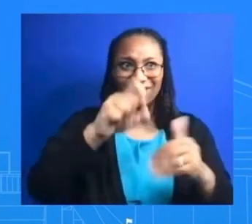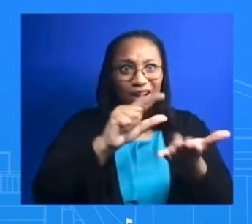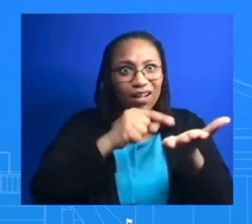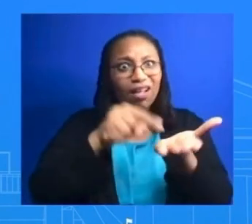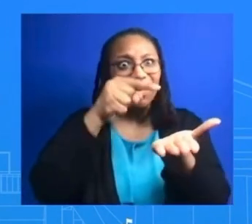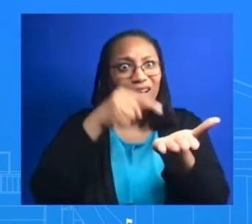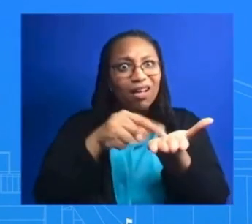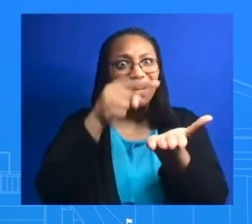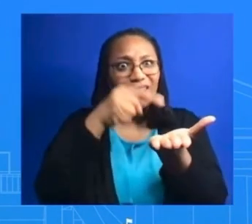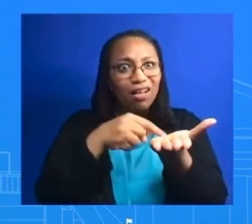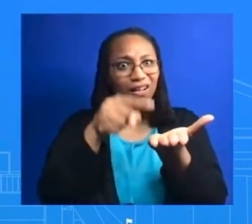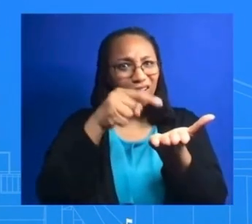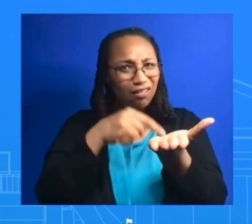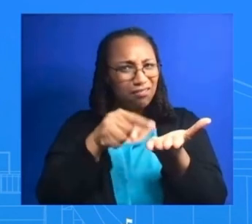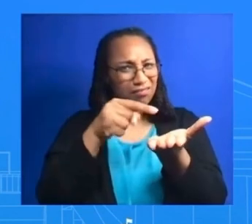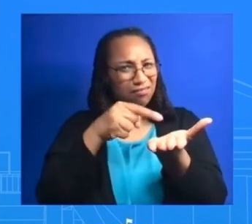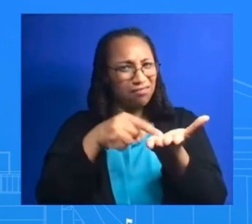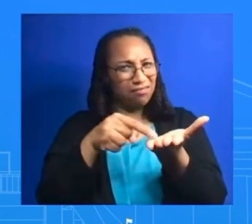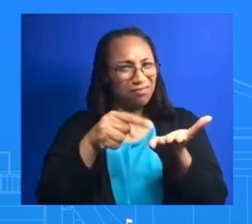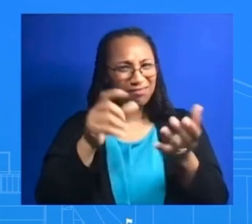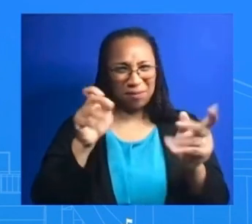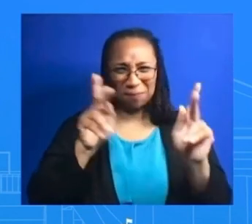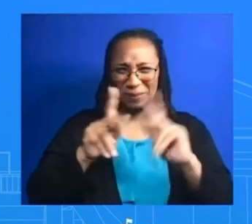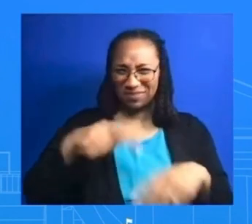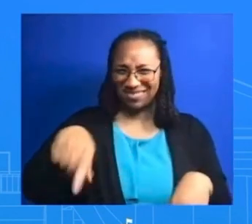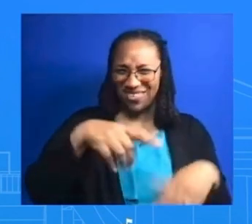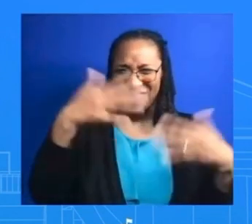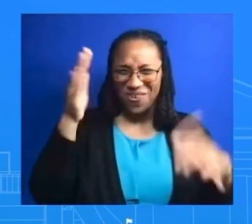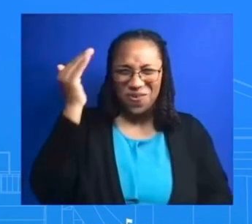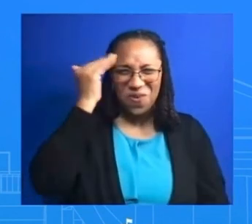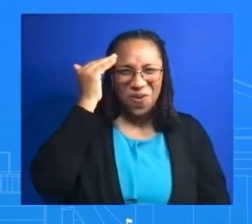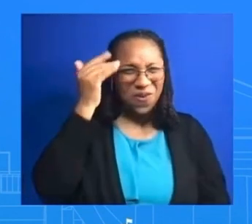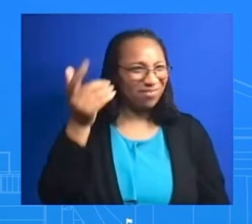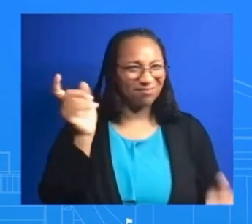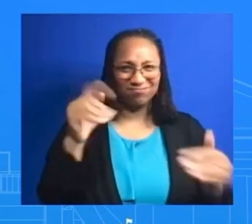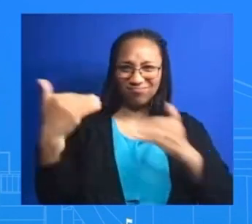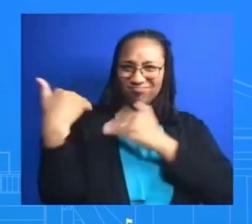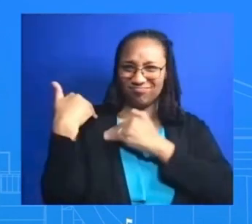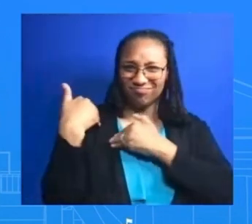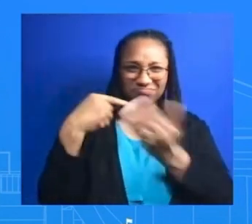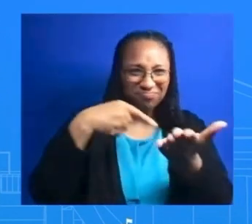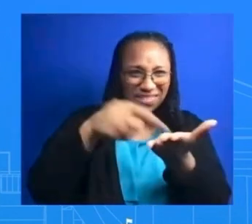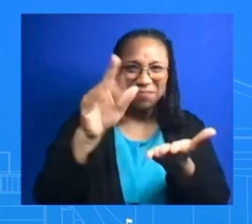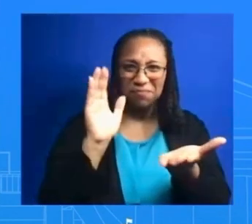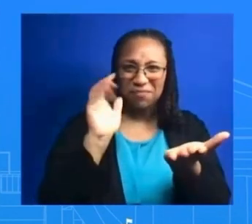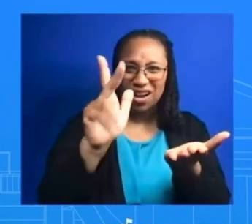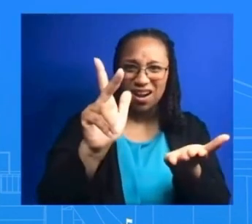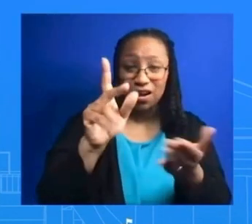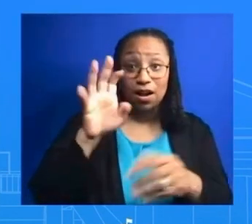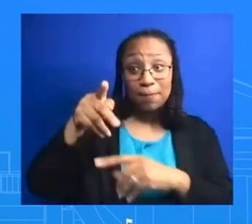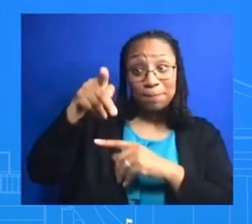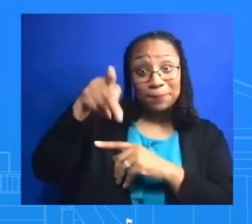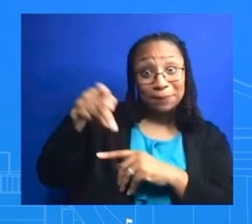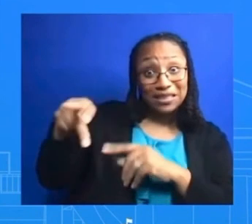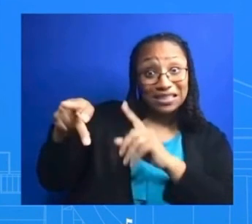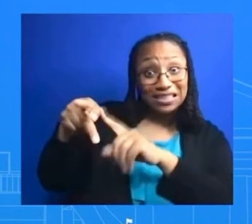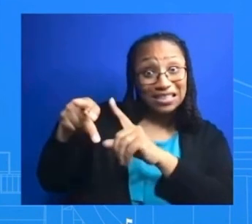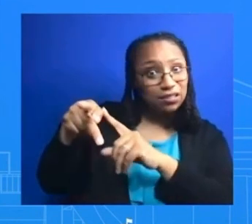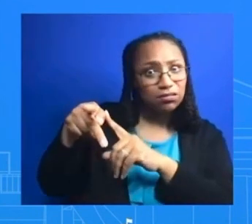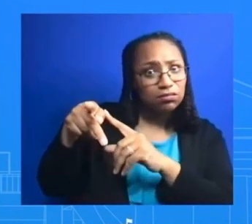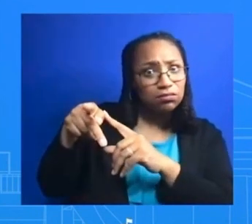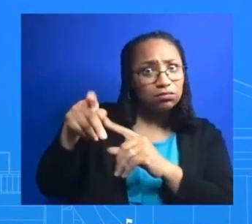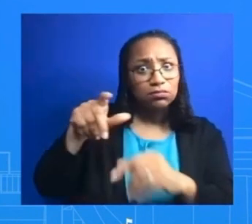employers with the expectation that those loans would be forgiven if they kept folks on payroll during a pandemic? Yeah, so on your first